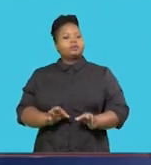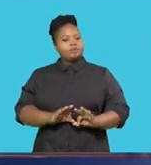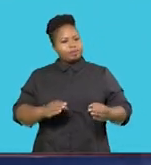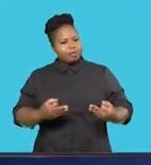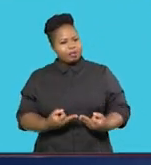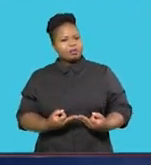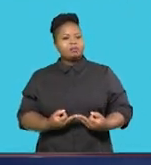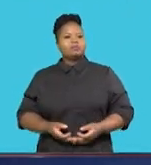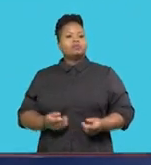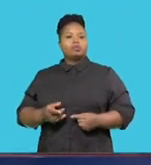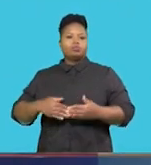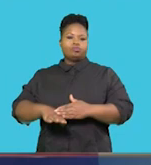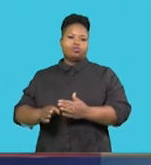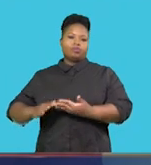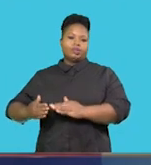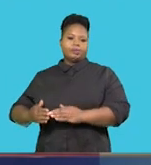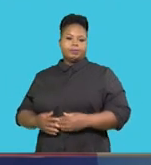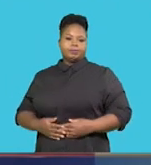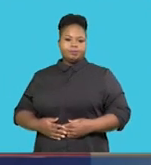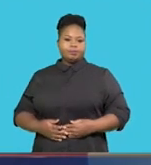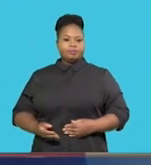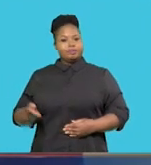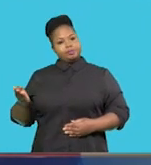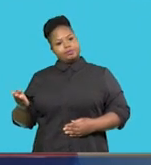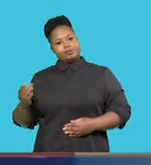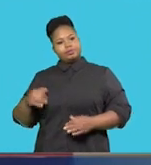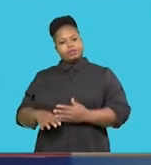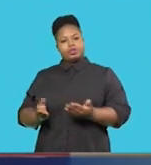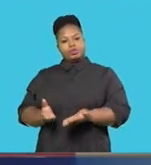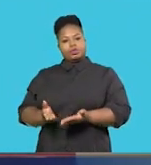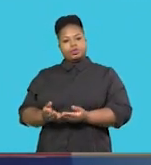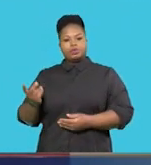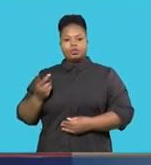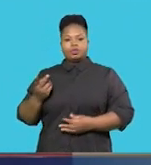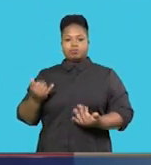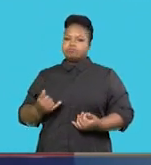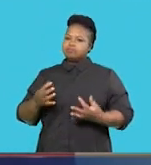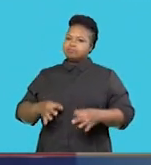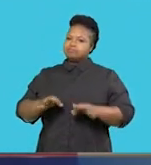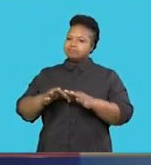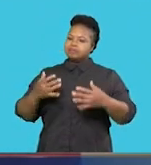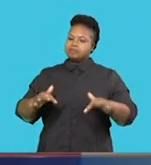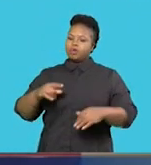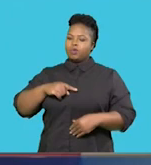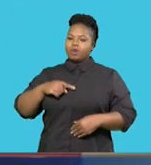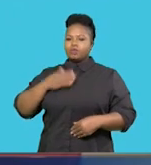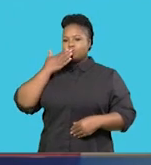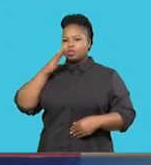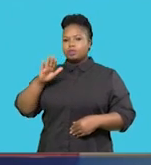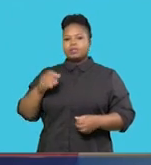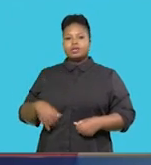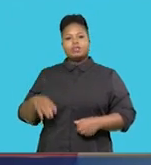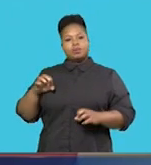or take it to the intimate community. Esi sipho kwesi sikolo sibeliwonga kuba imfundiso kunye nomnikelo